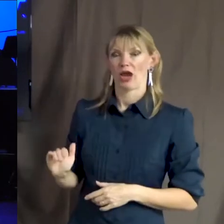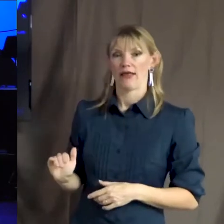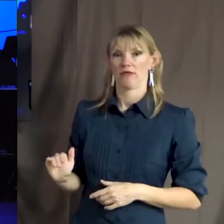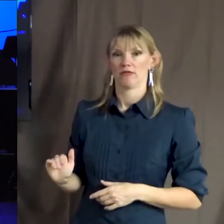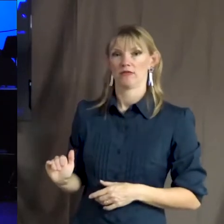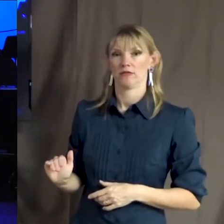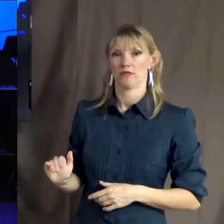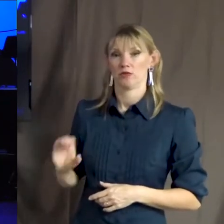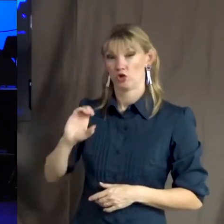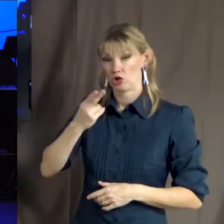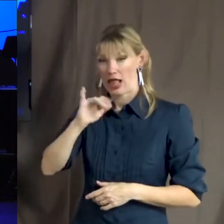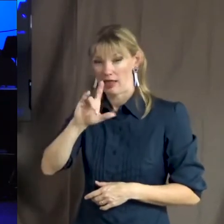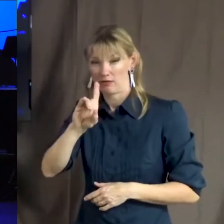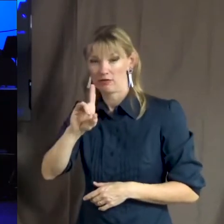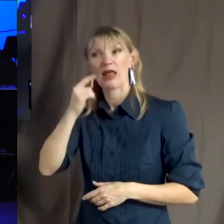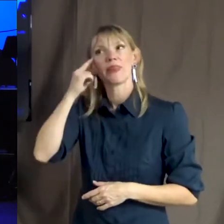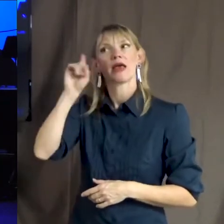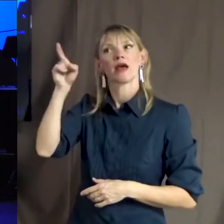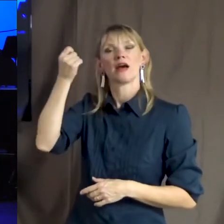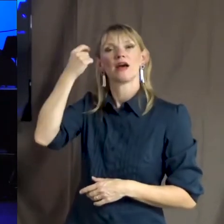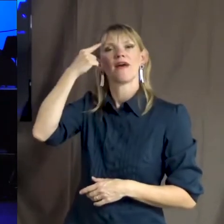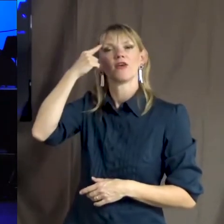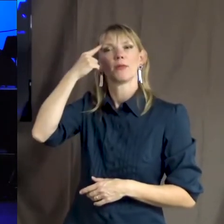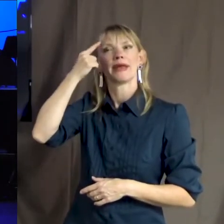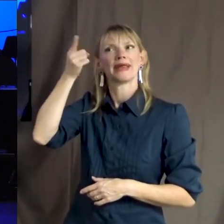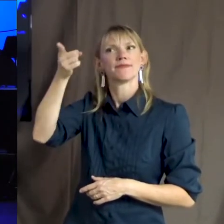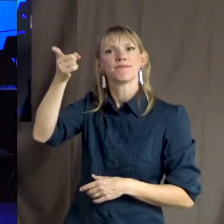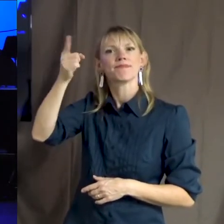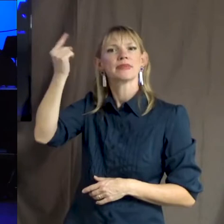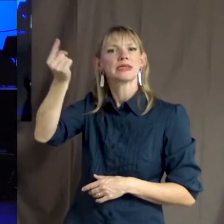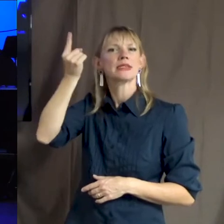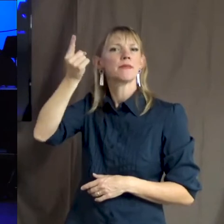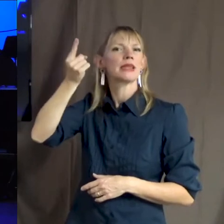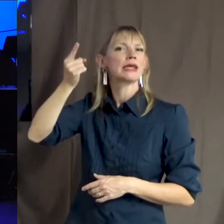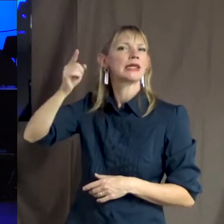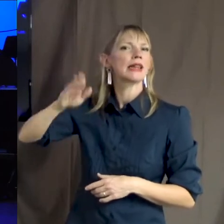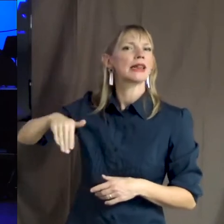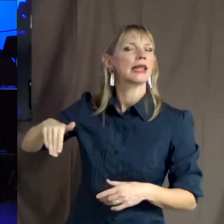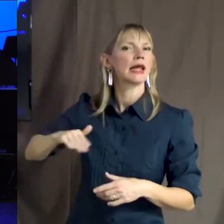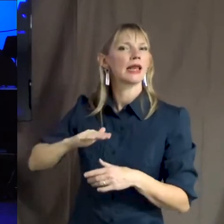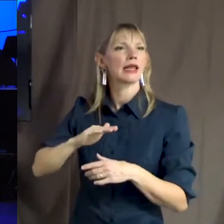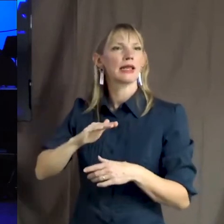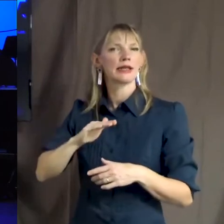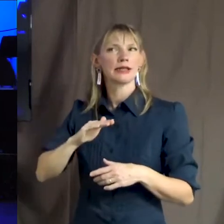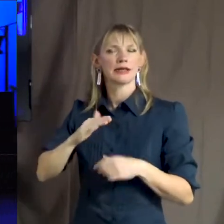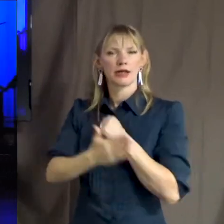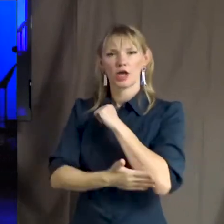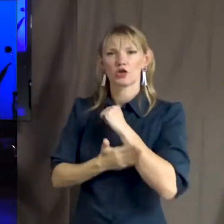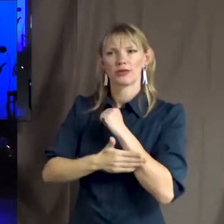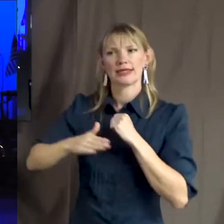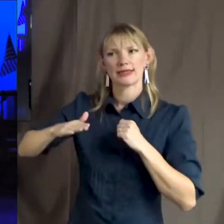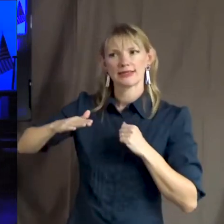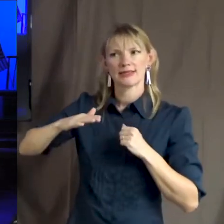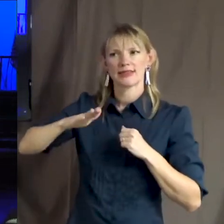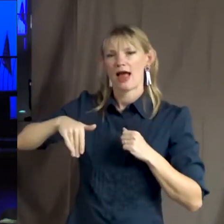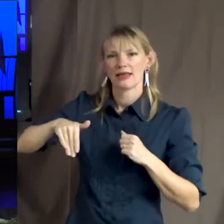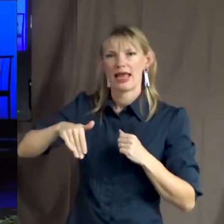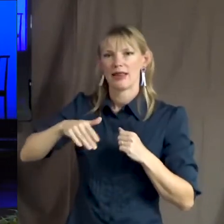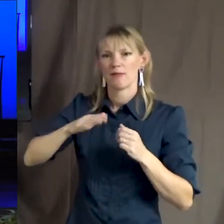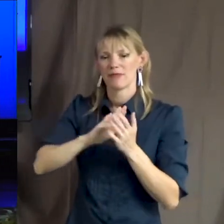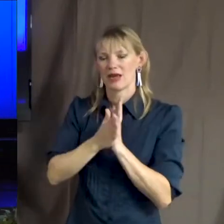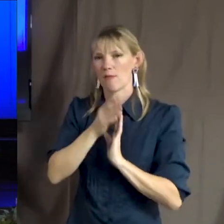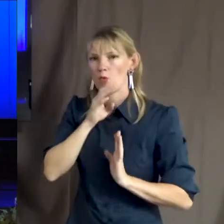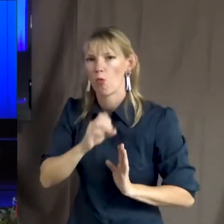And perhaps even think of our government as something that hasn't aged, our country is something that hasn't aged year by year,